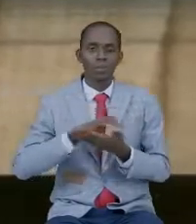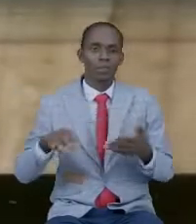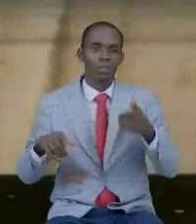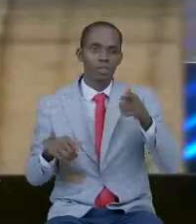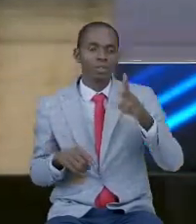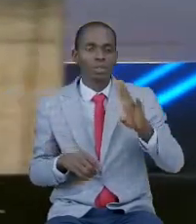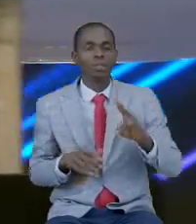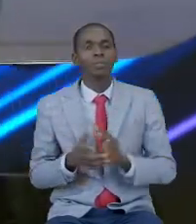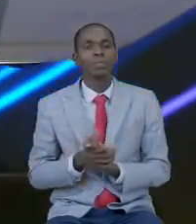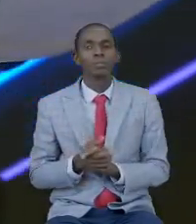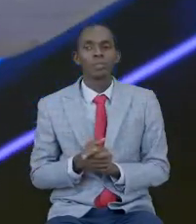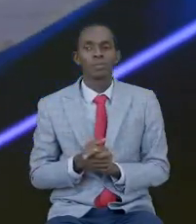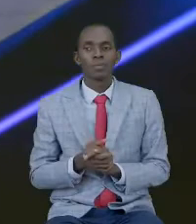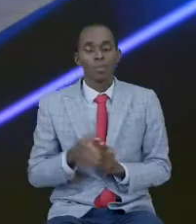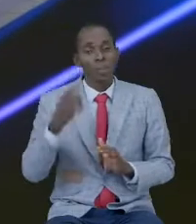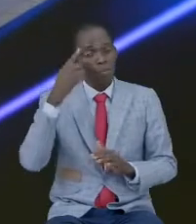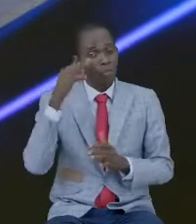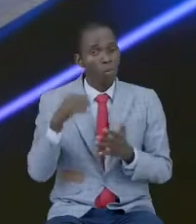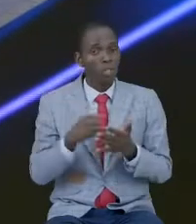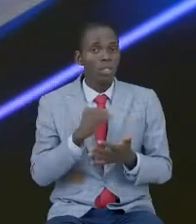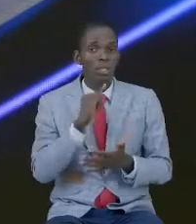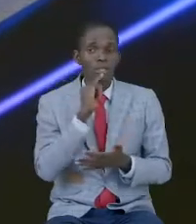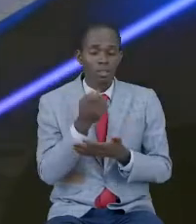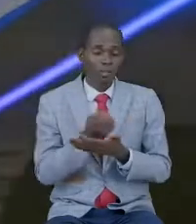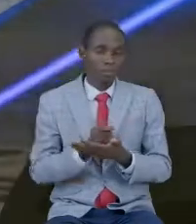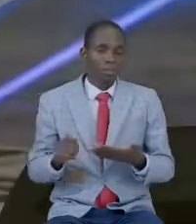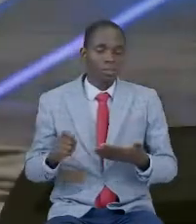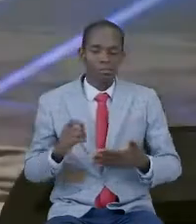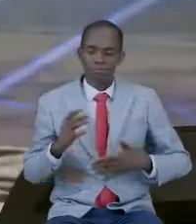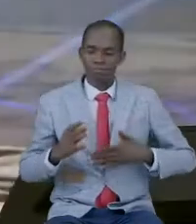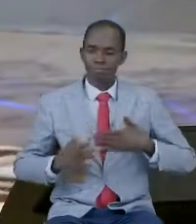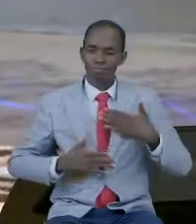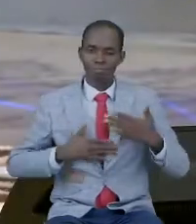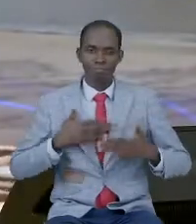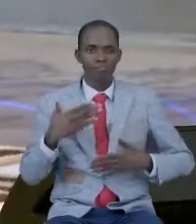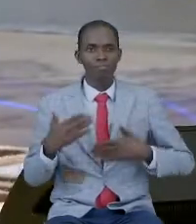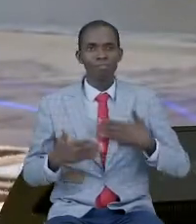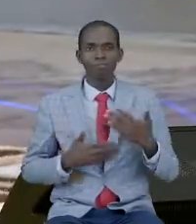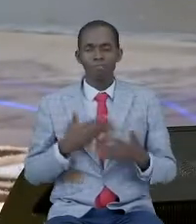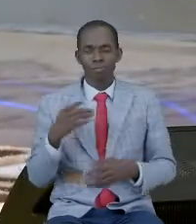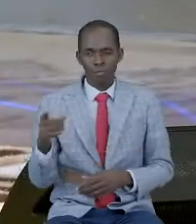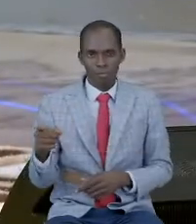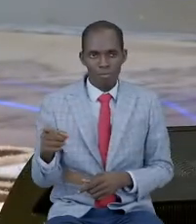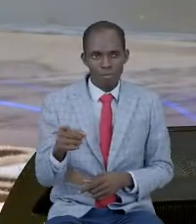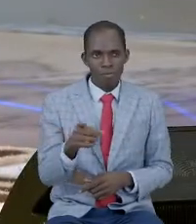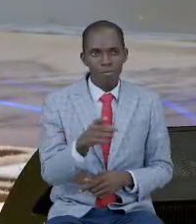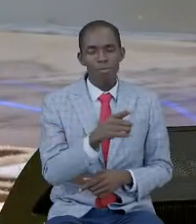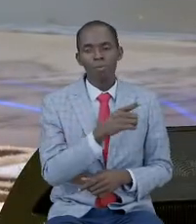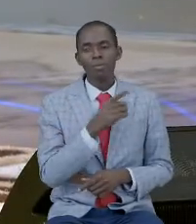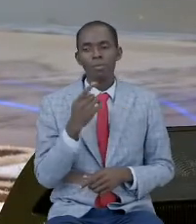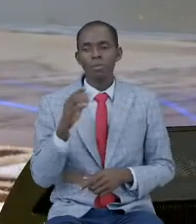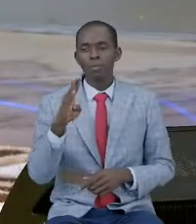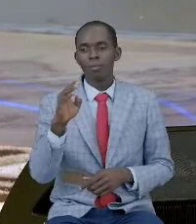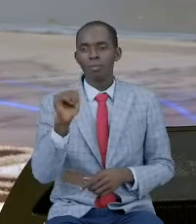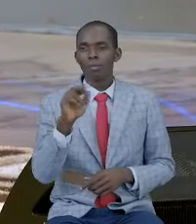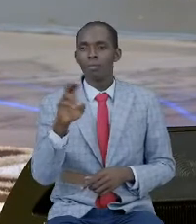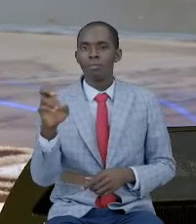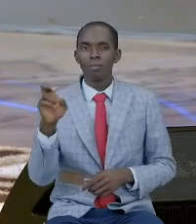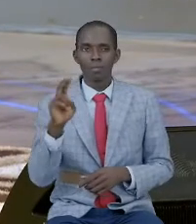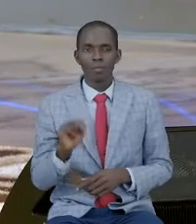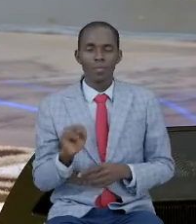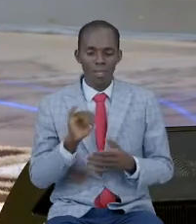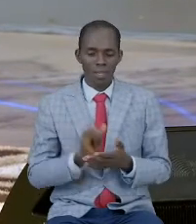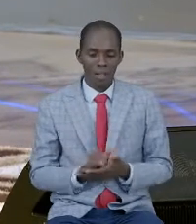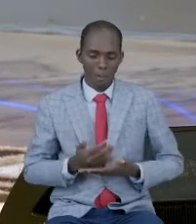it says, for it is written, rejoice thou barren that